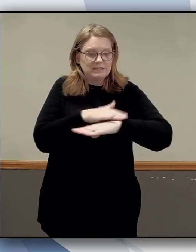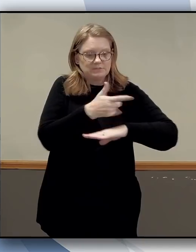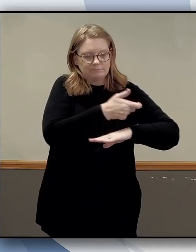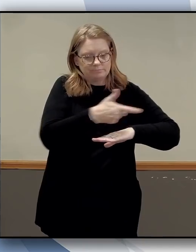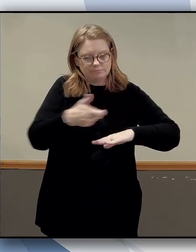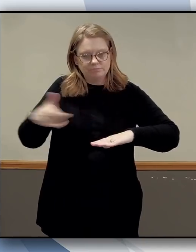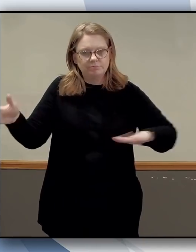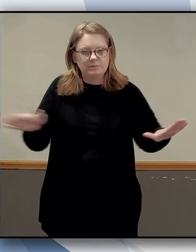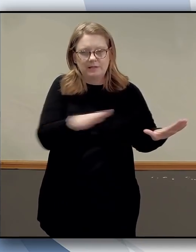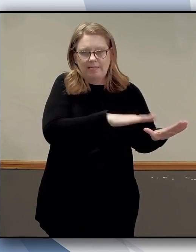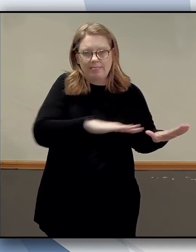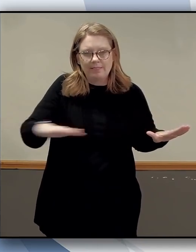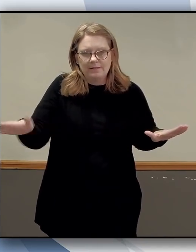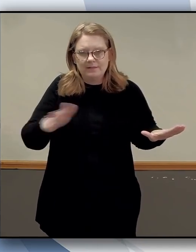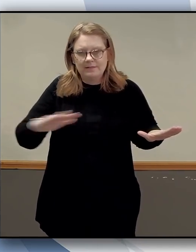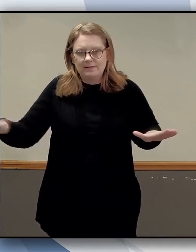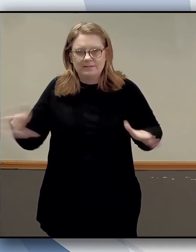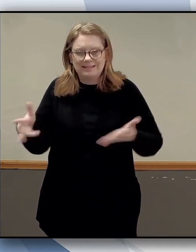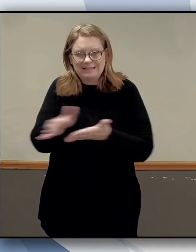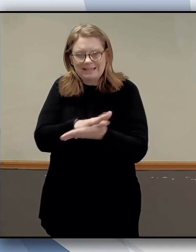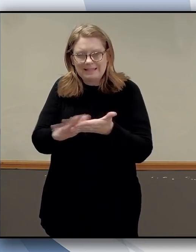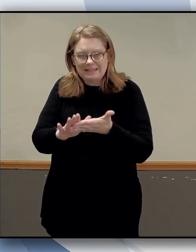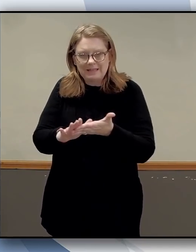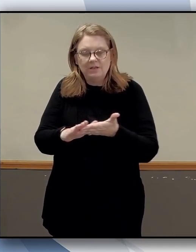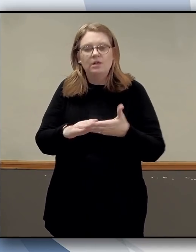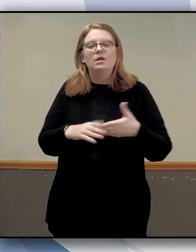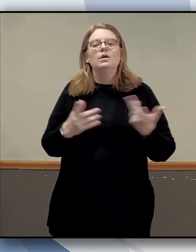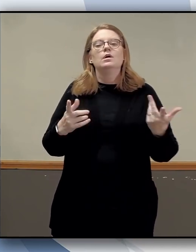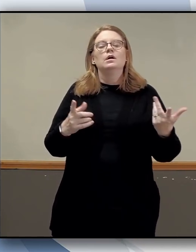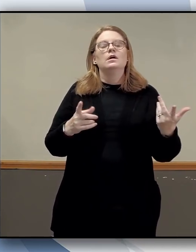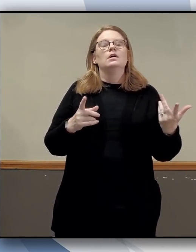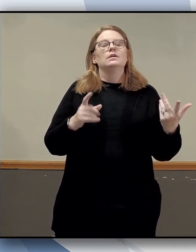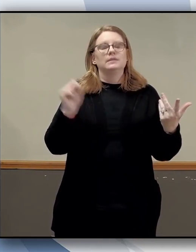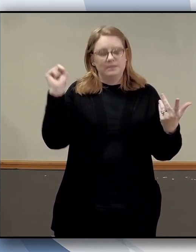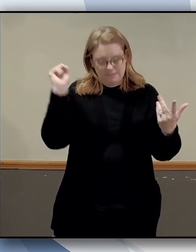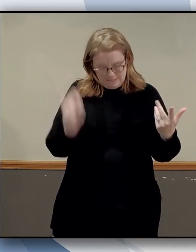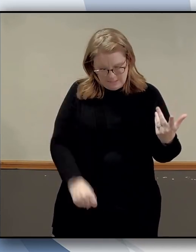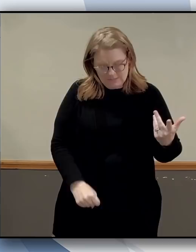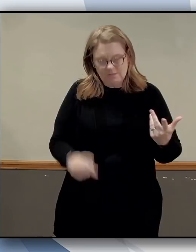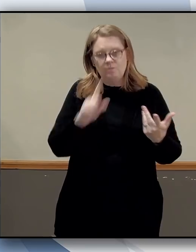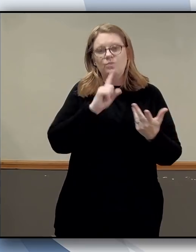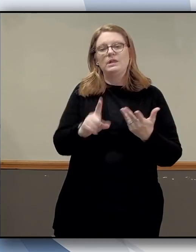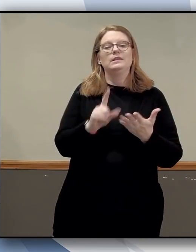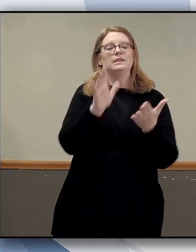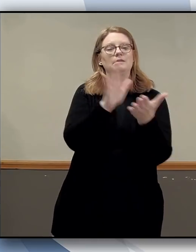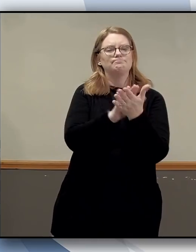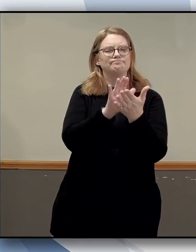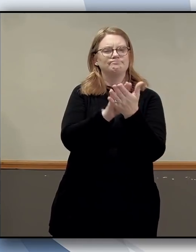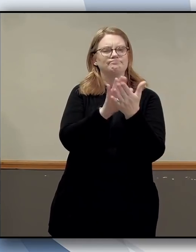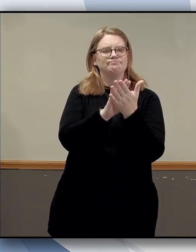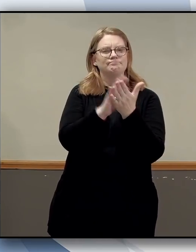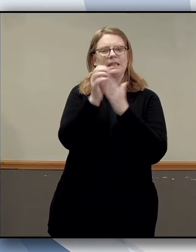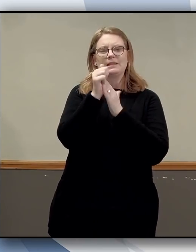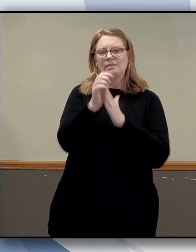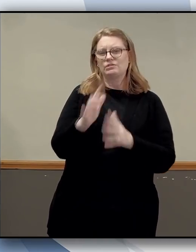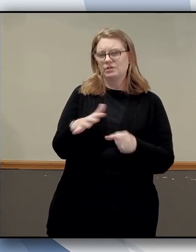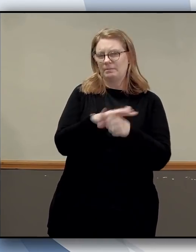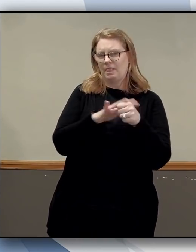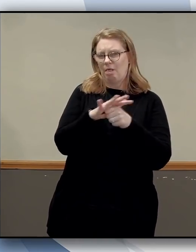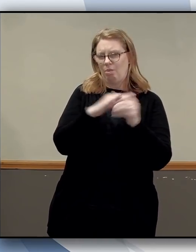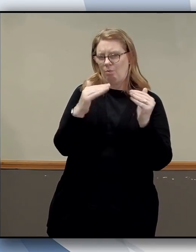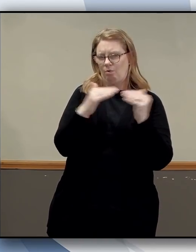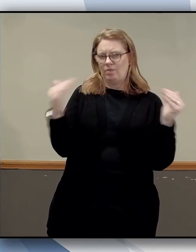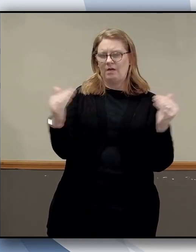surfaces, particularly in businesses. We wholeheartedly and we applaud the leadership at the local level. And